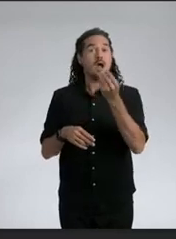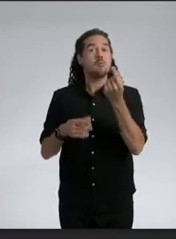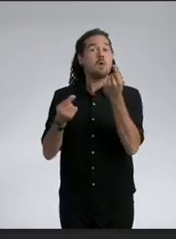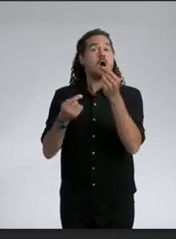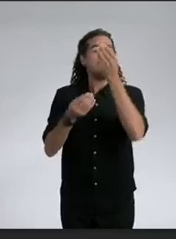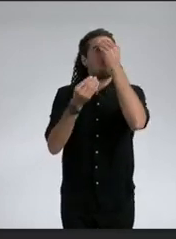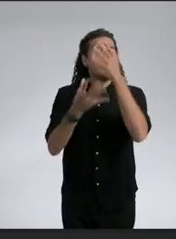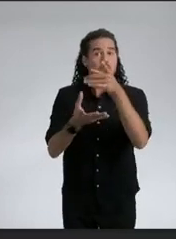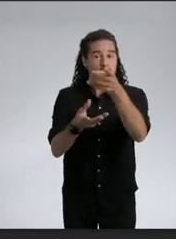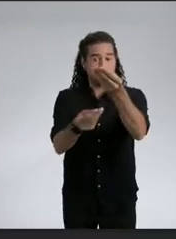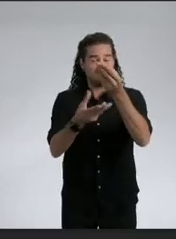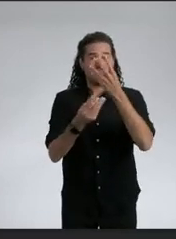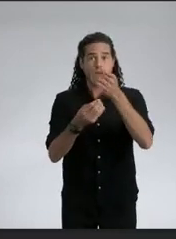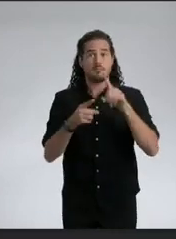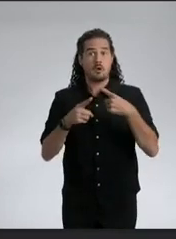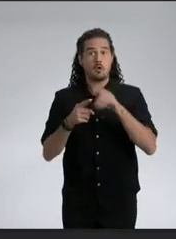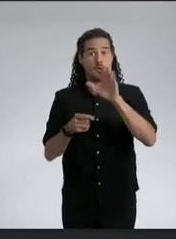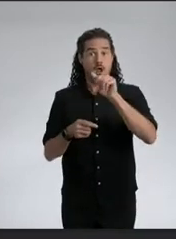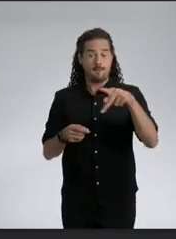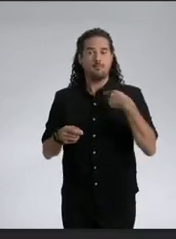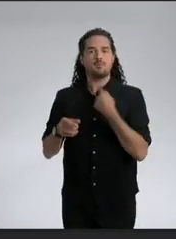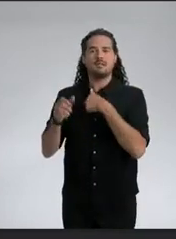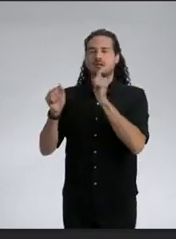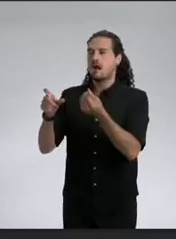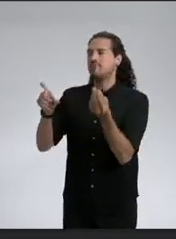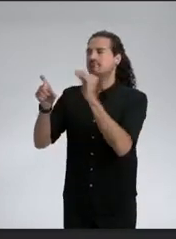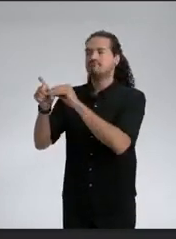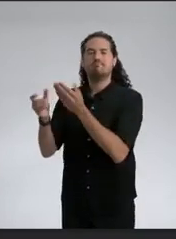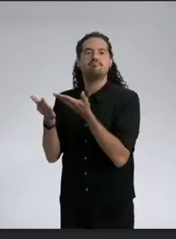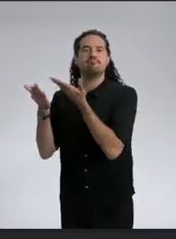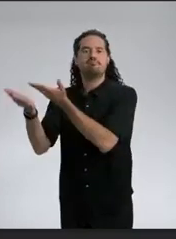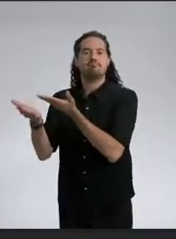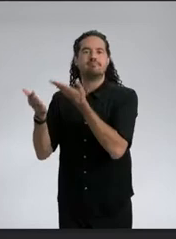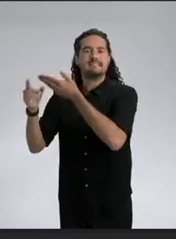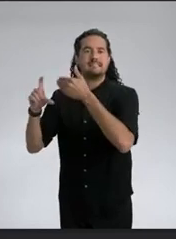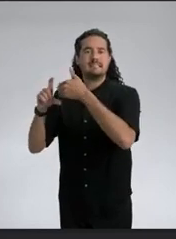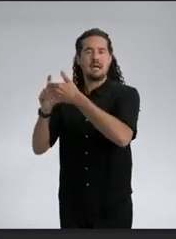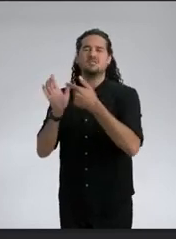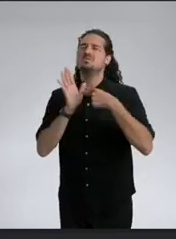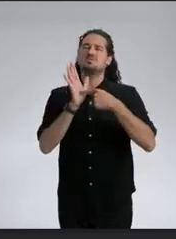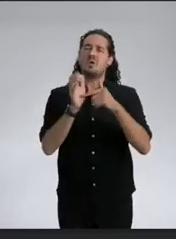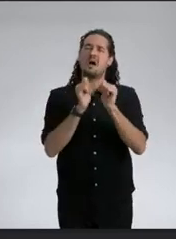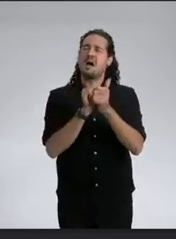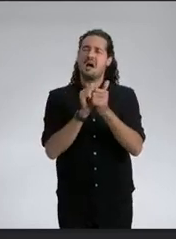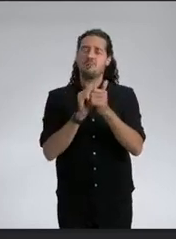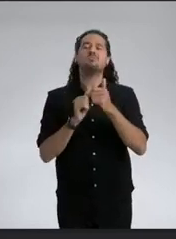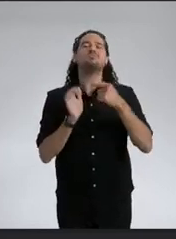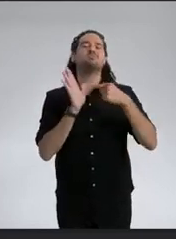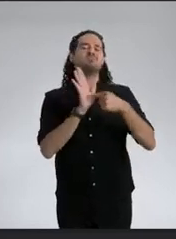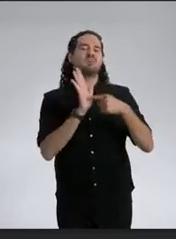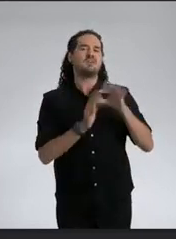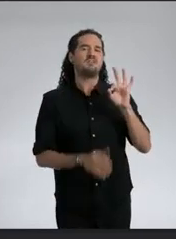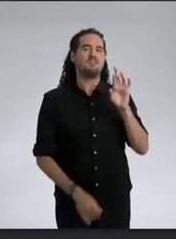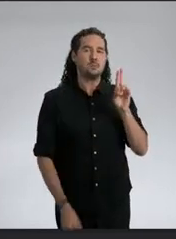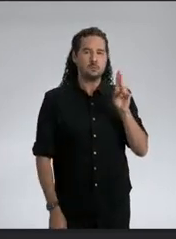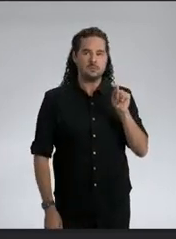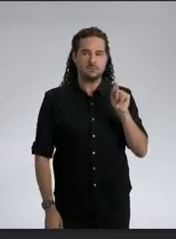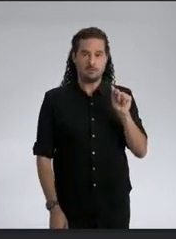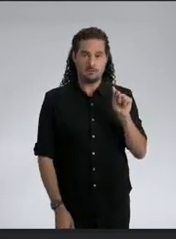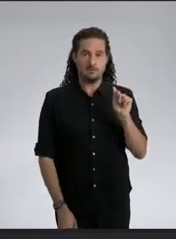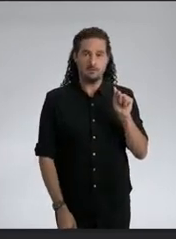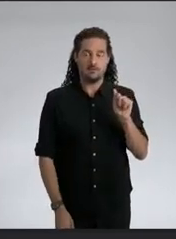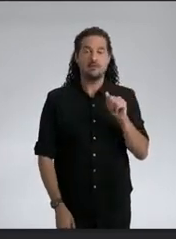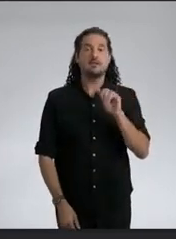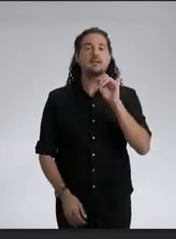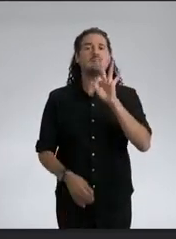suggest your widget in a stack. Let us see how this works with our Fruta example app. If the user orders